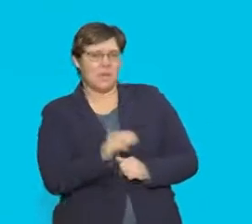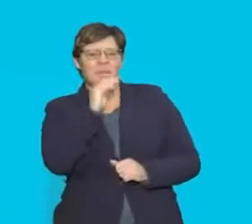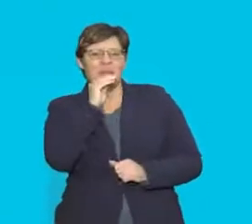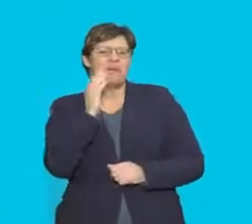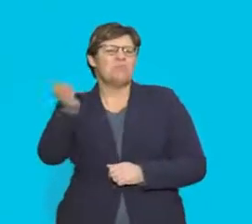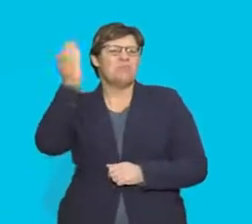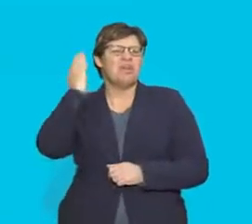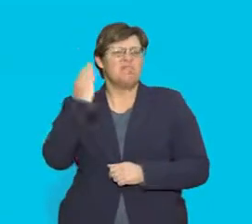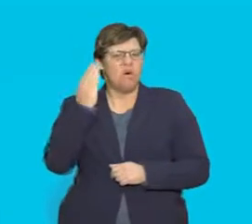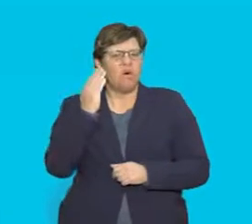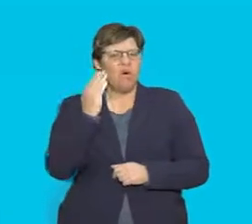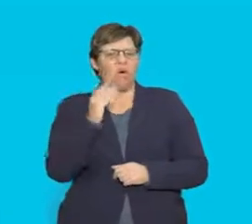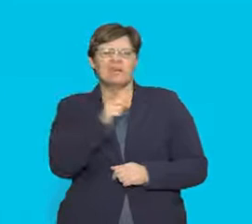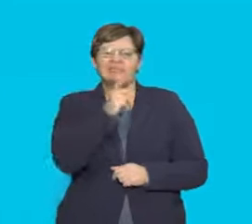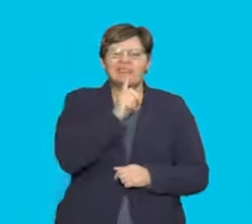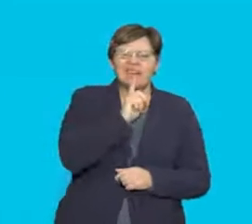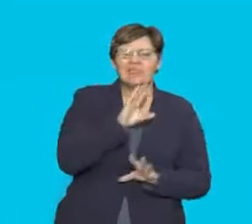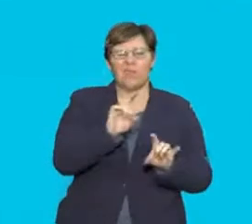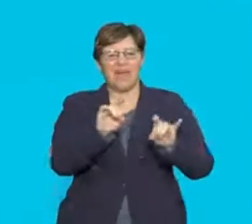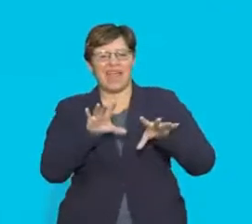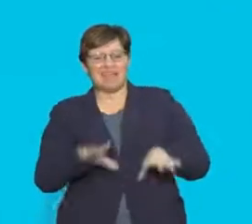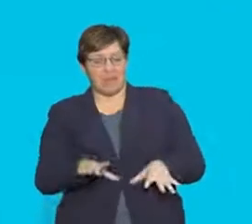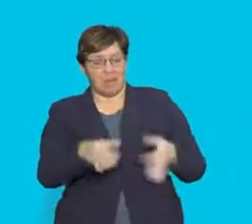just past paper questions that